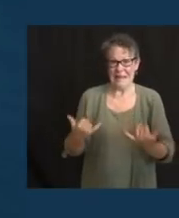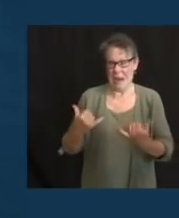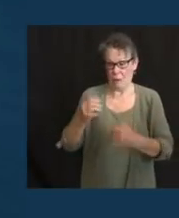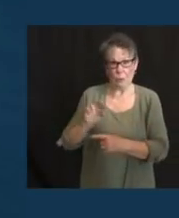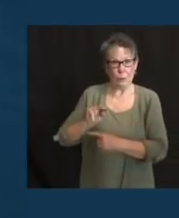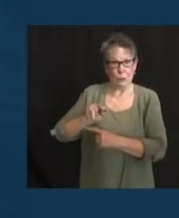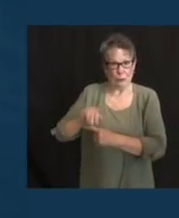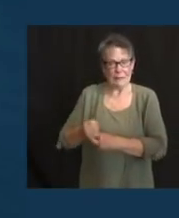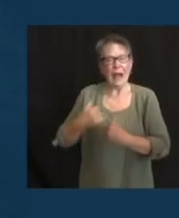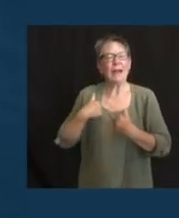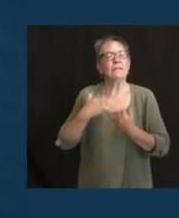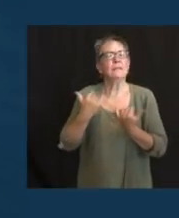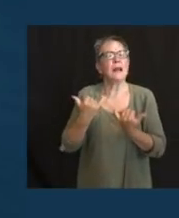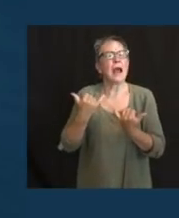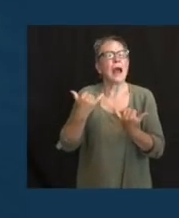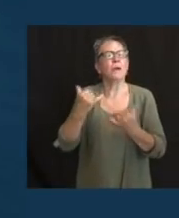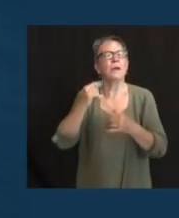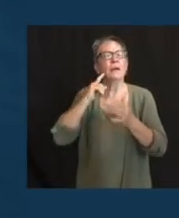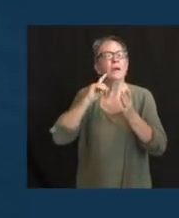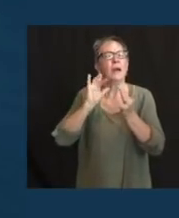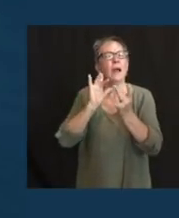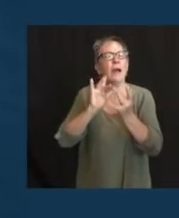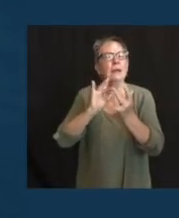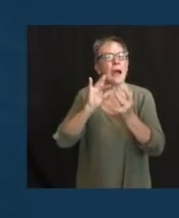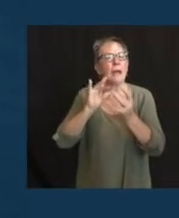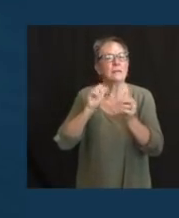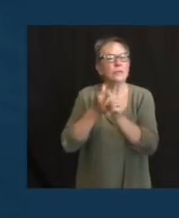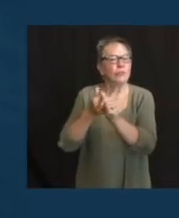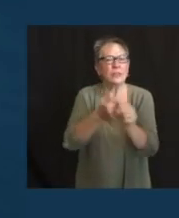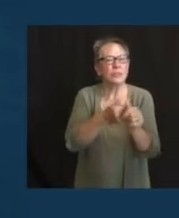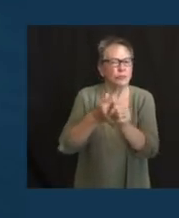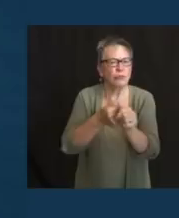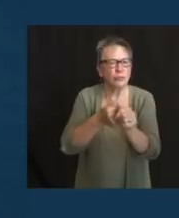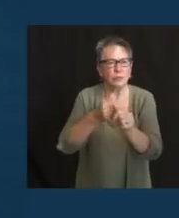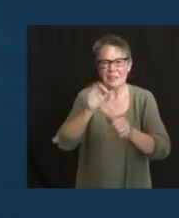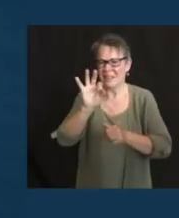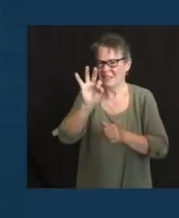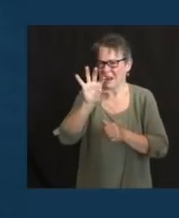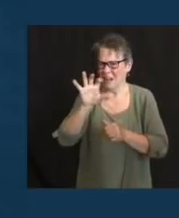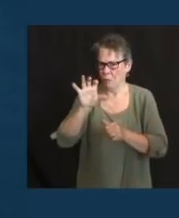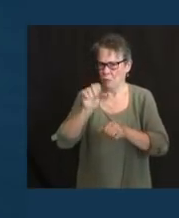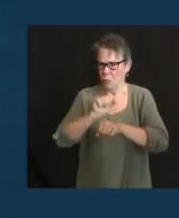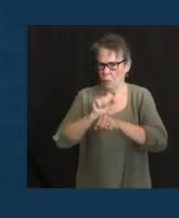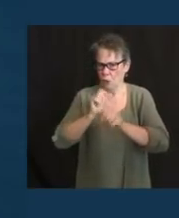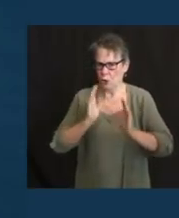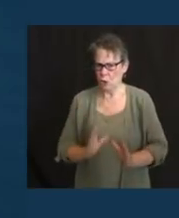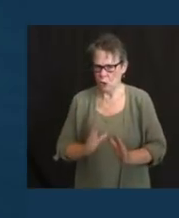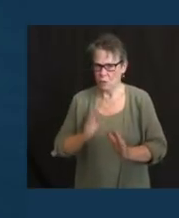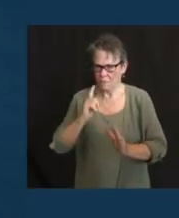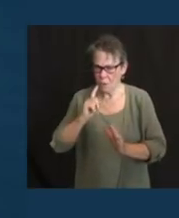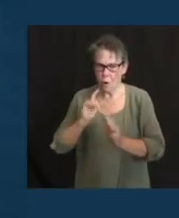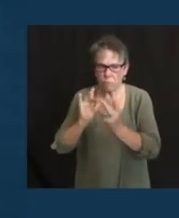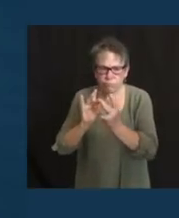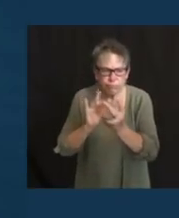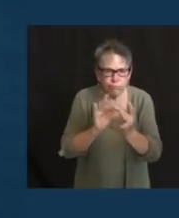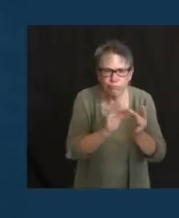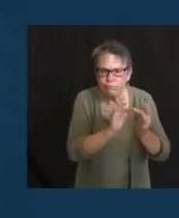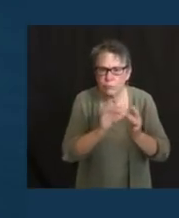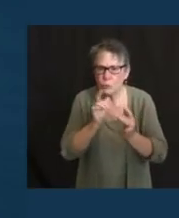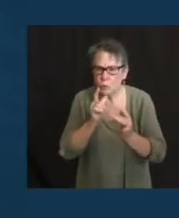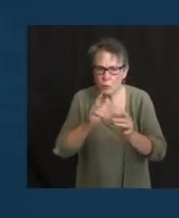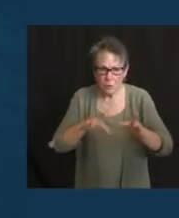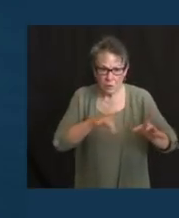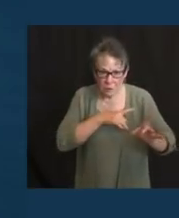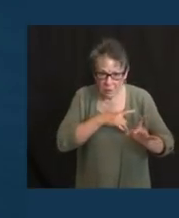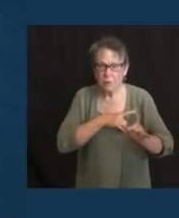tested positive for COVID-19 in the days immediately before their positive test result.